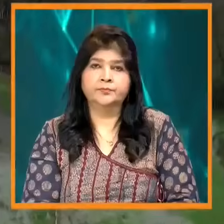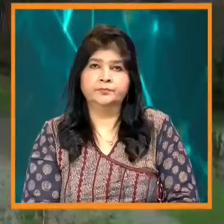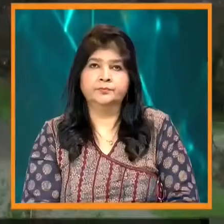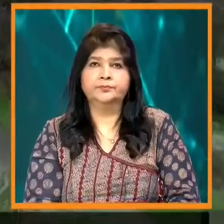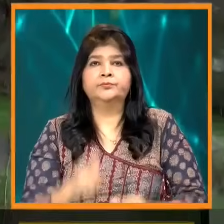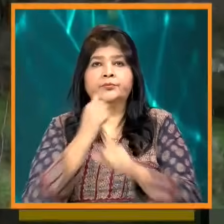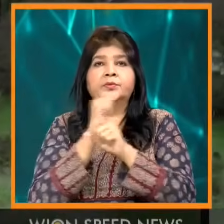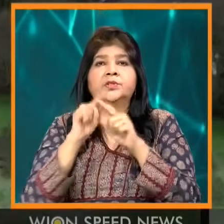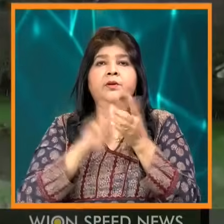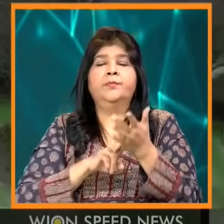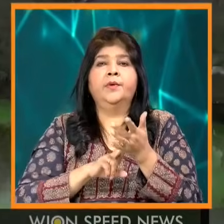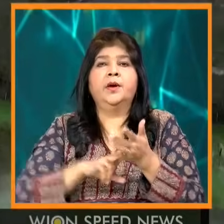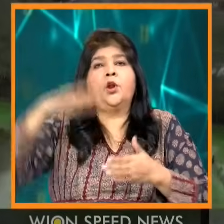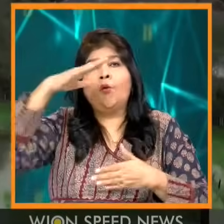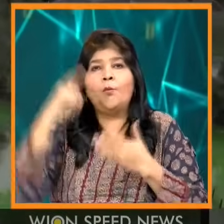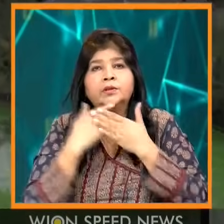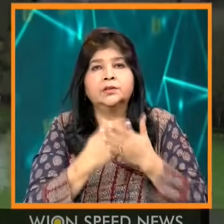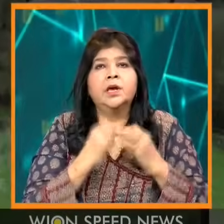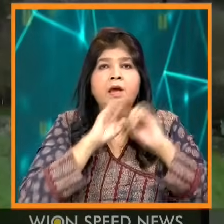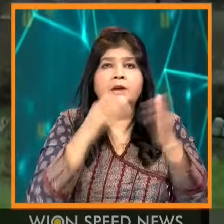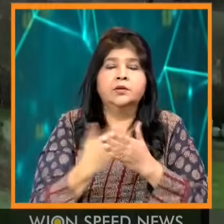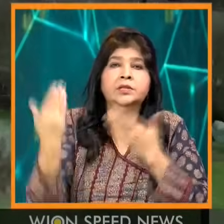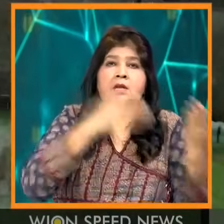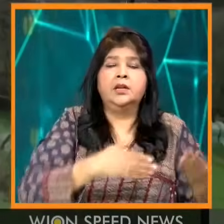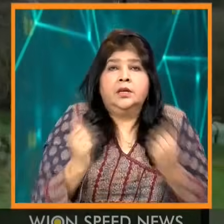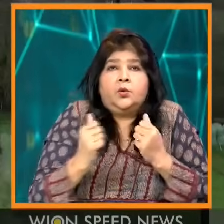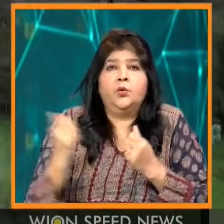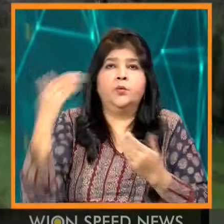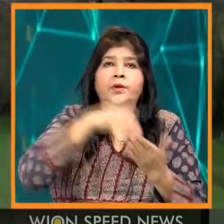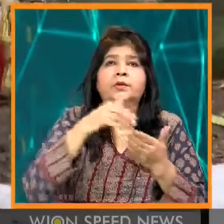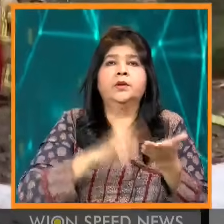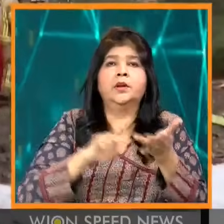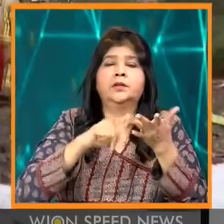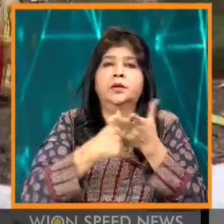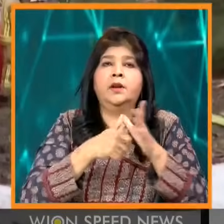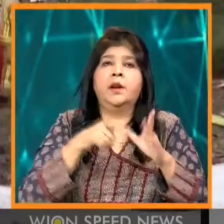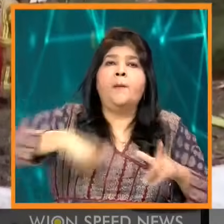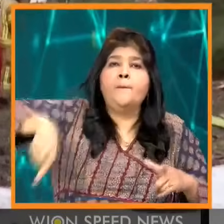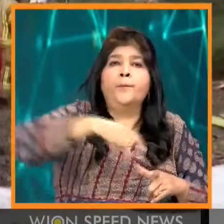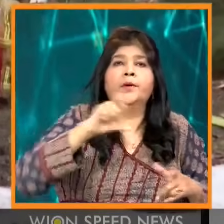The German Weather Service has announced the arrival of extreme cold weather in the northern part of the